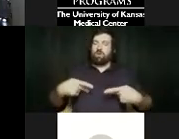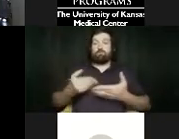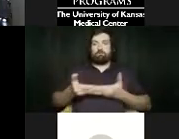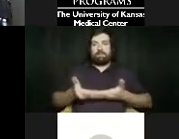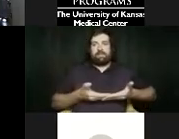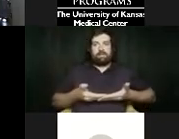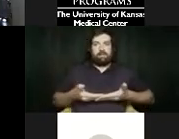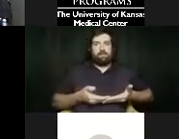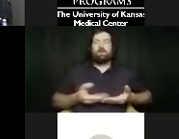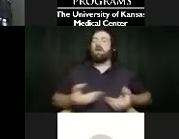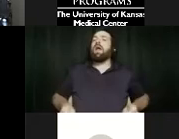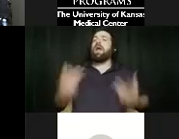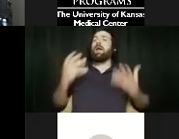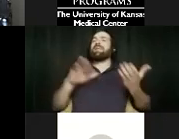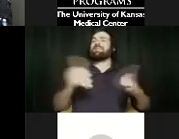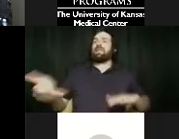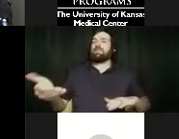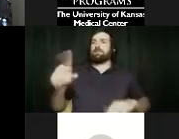how many deaths is that?